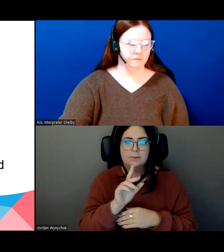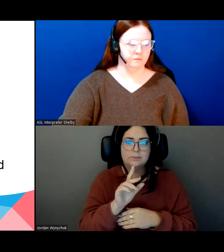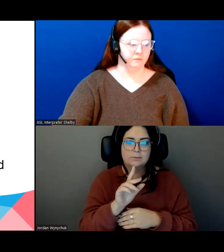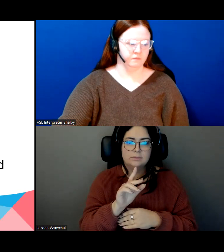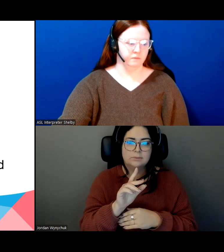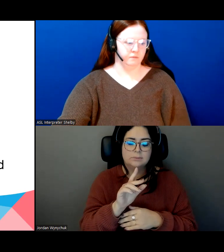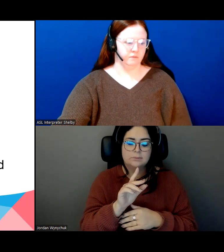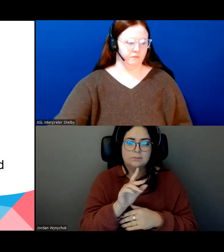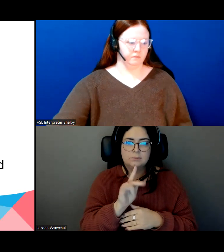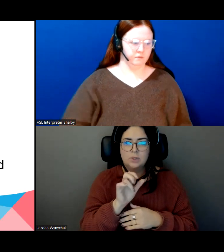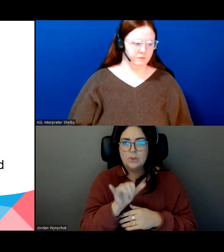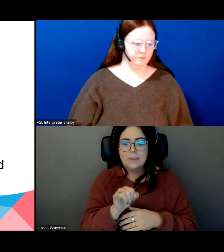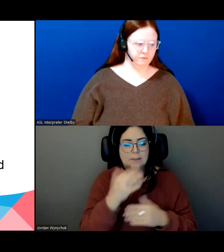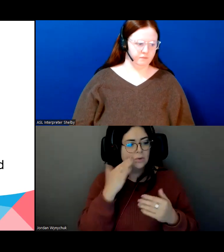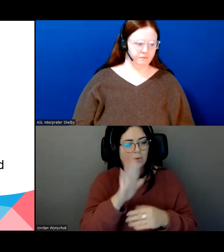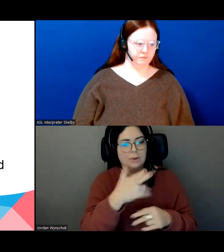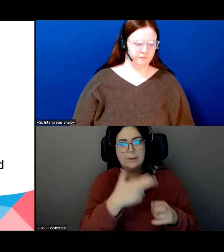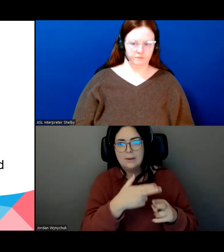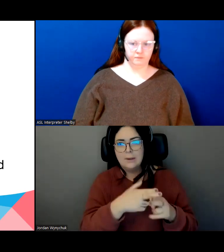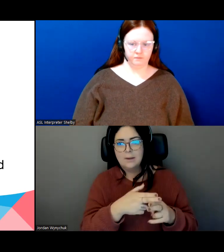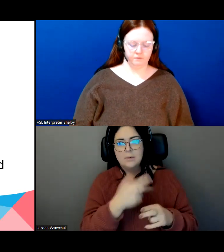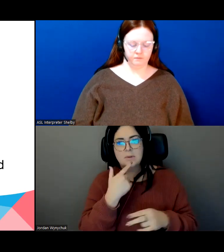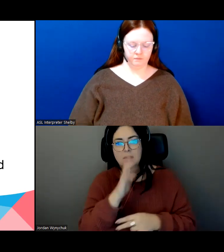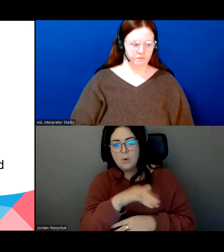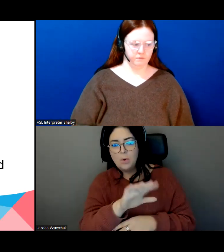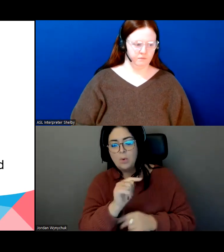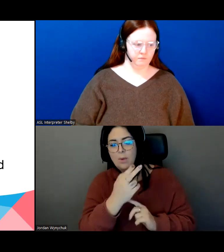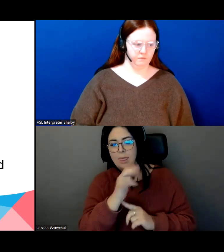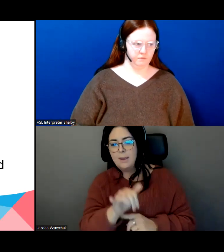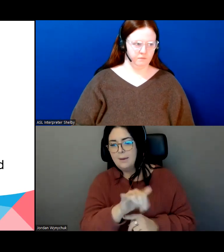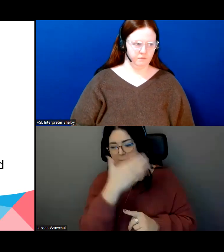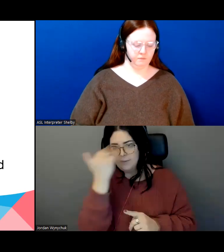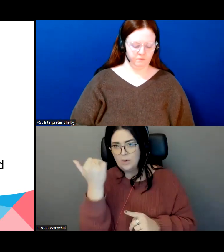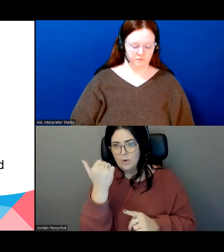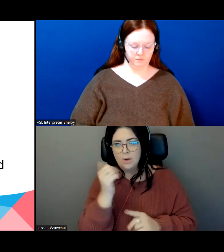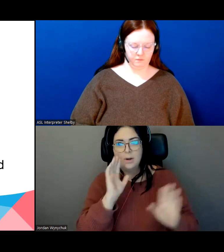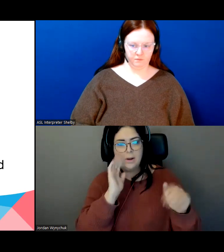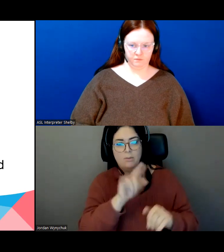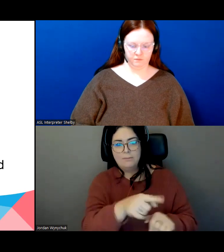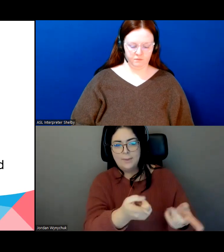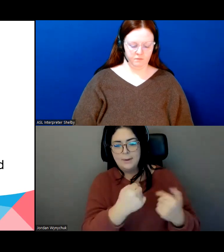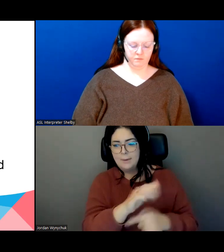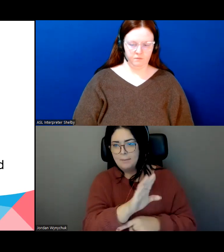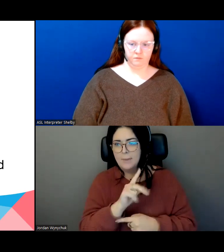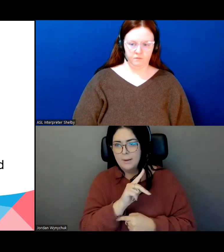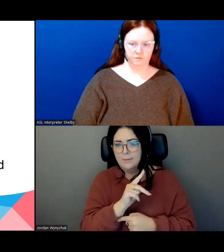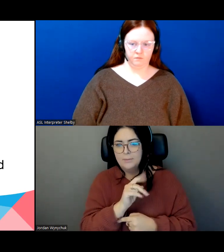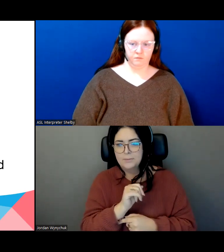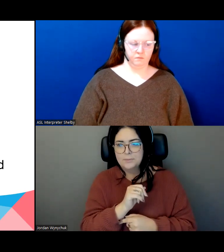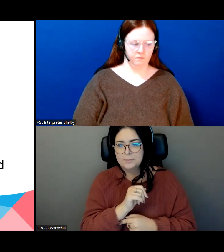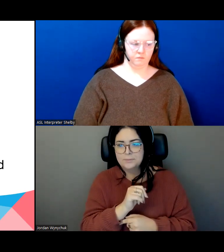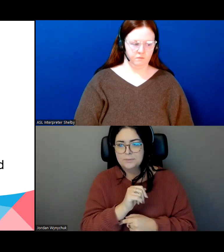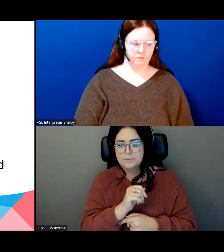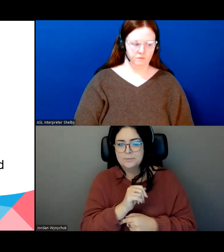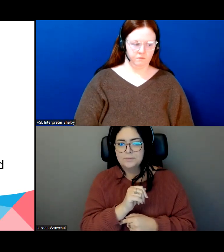their name, you'll say, oh, they forgot their keys. I hope they come back. So we